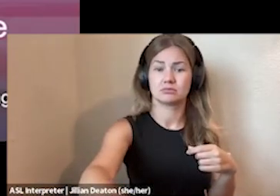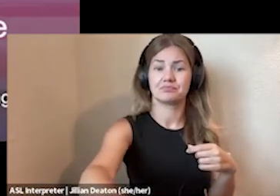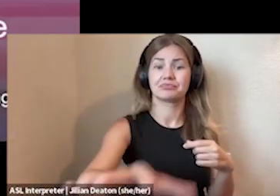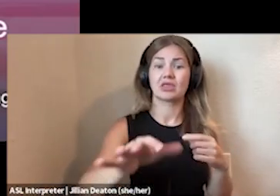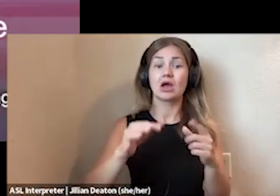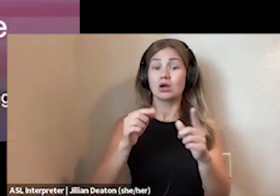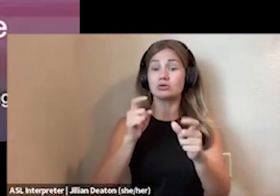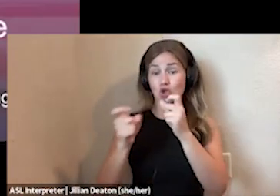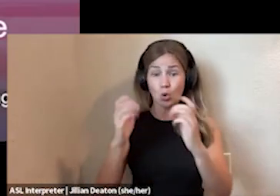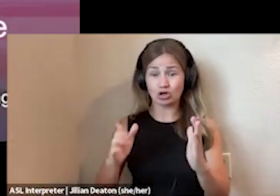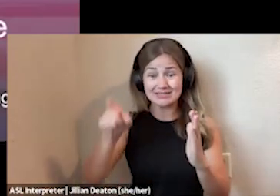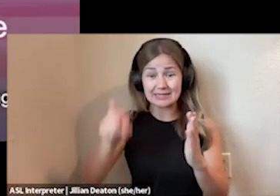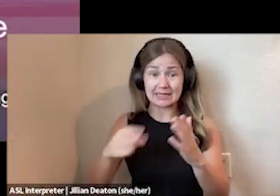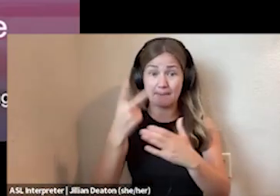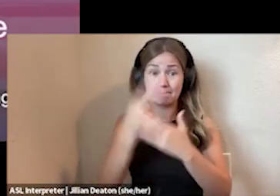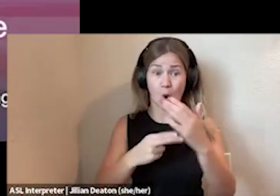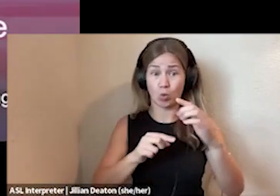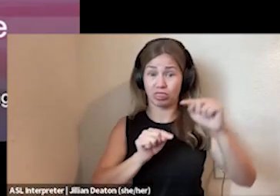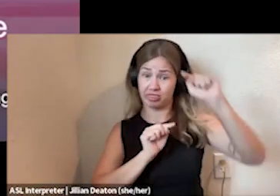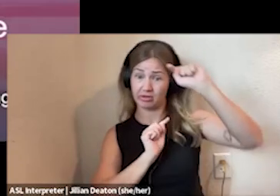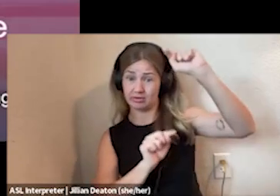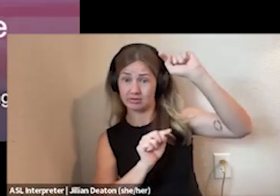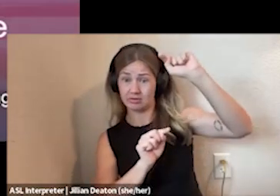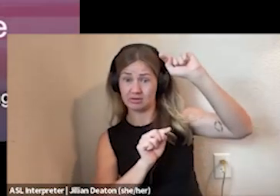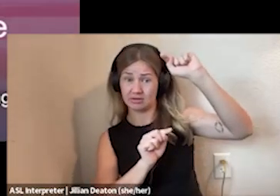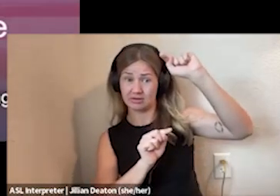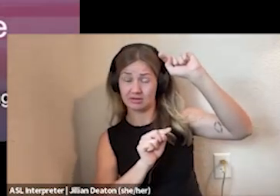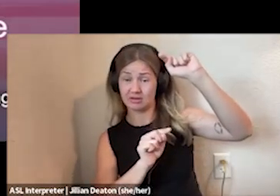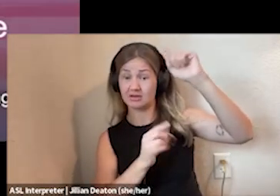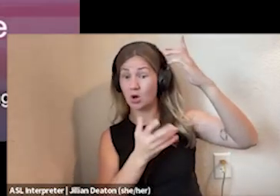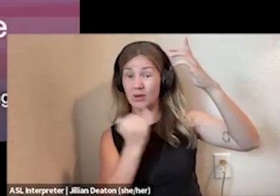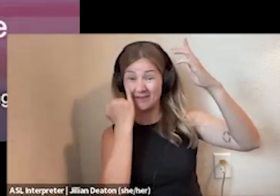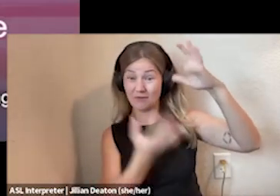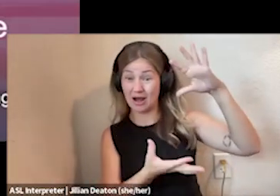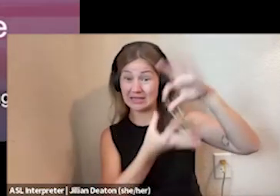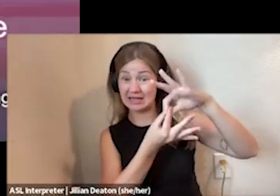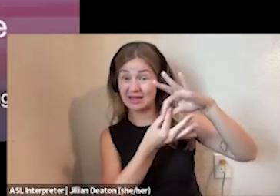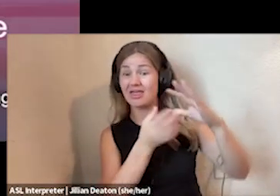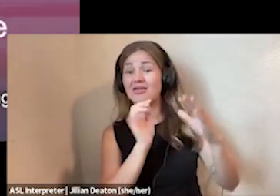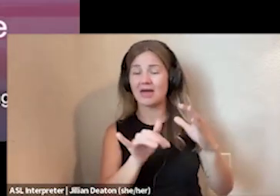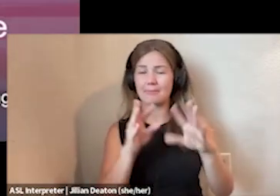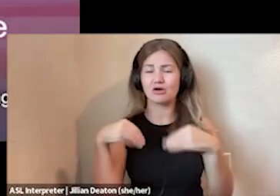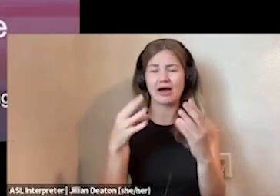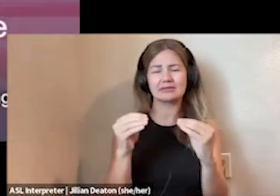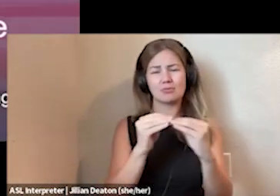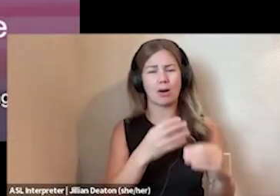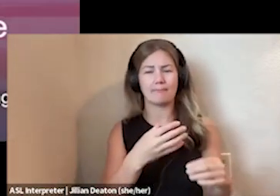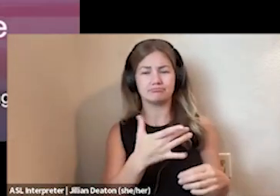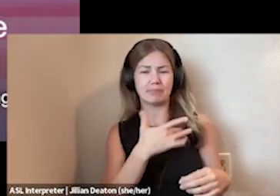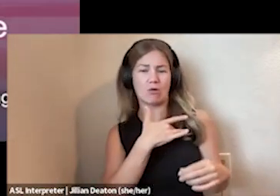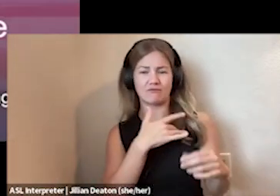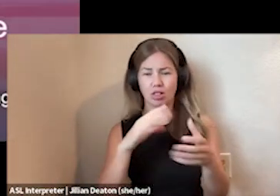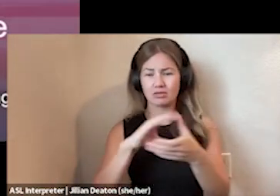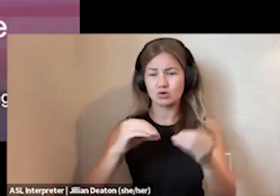need both. And again, I think linking them together allows you to do the more powerful storytelling. We don't